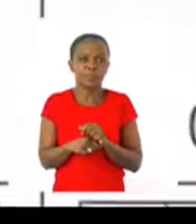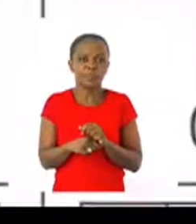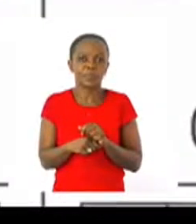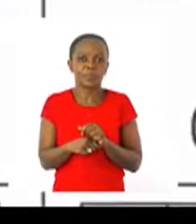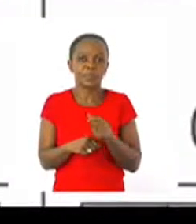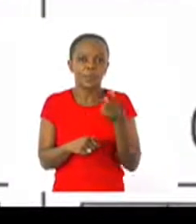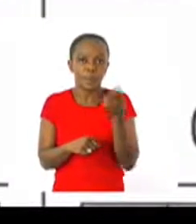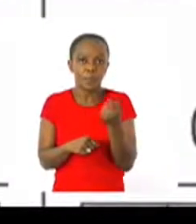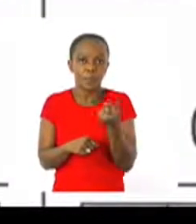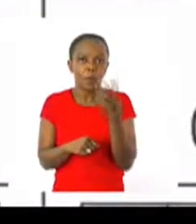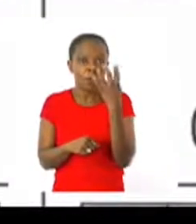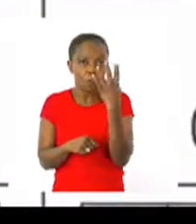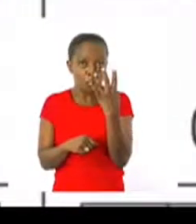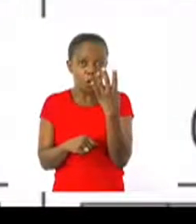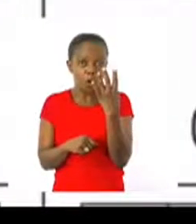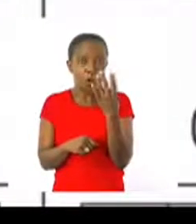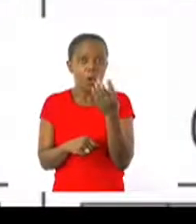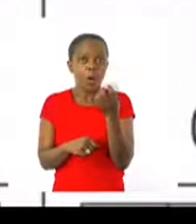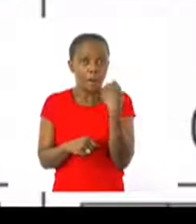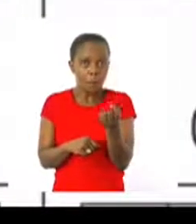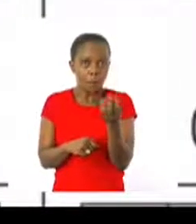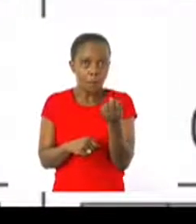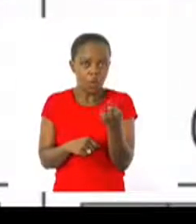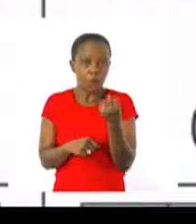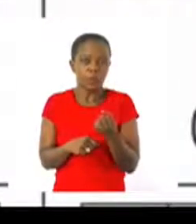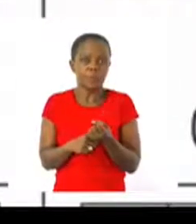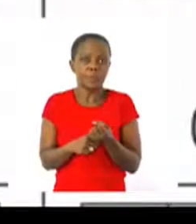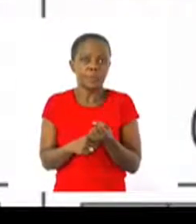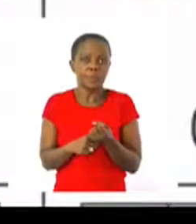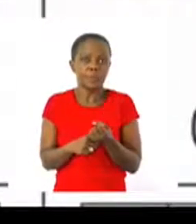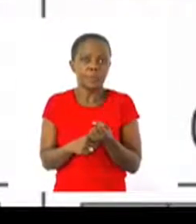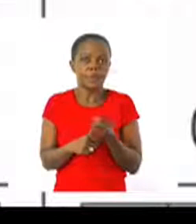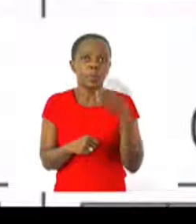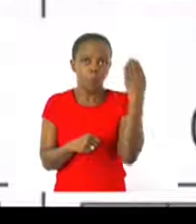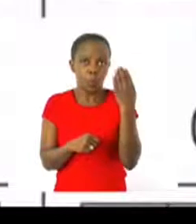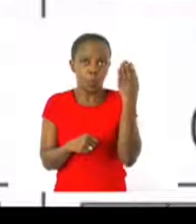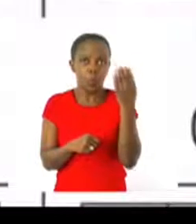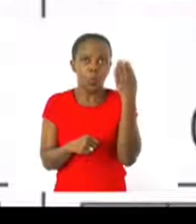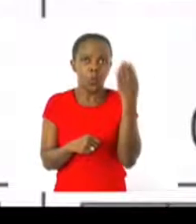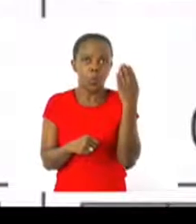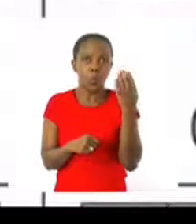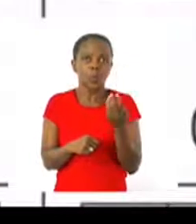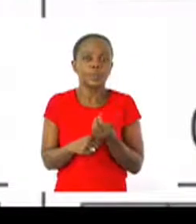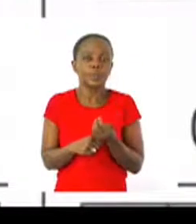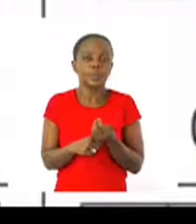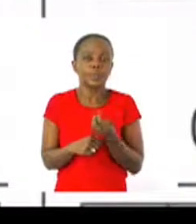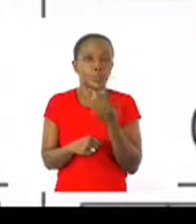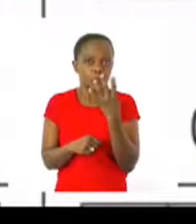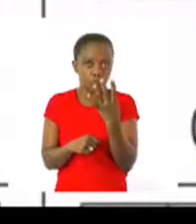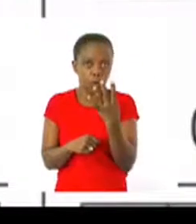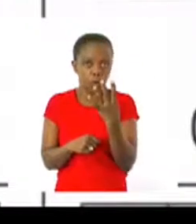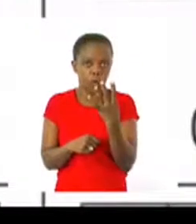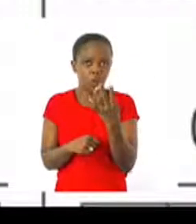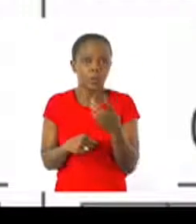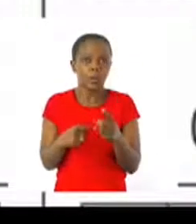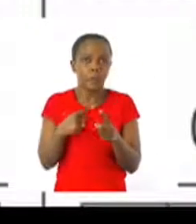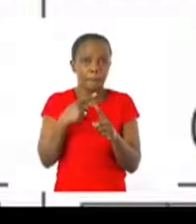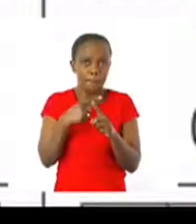We have 4 balls, blue balls, that is 4